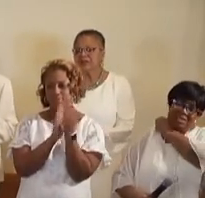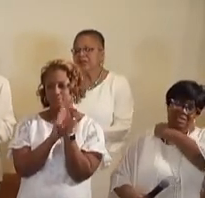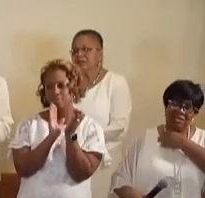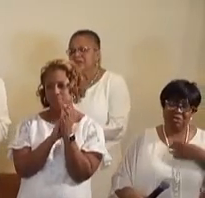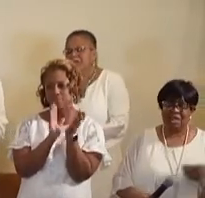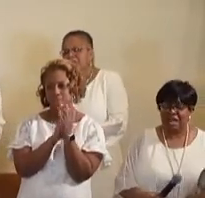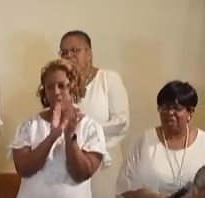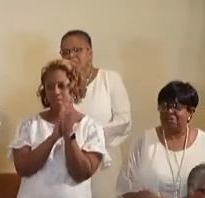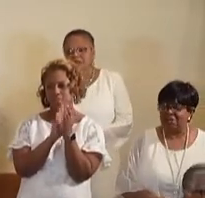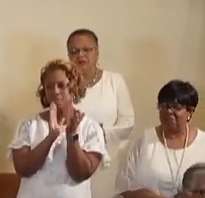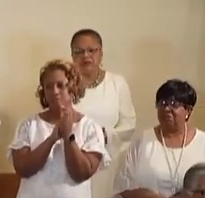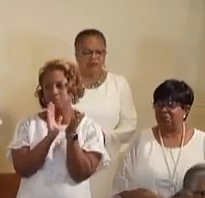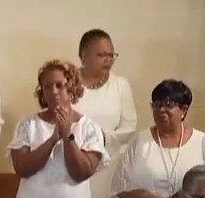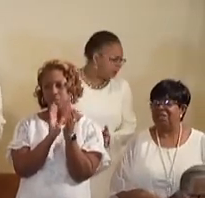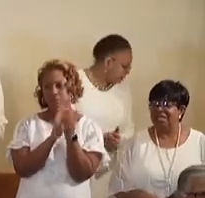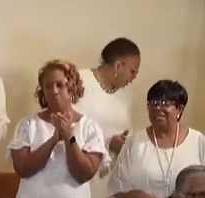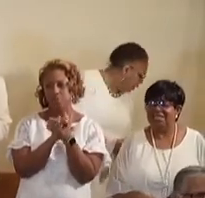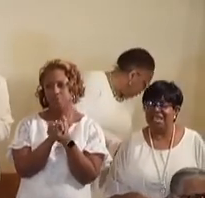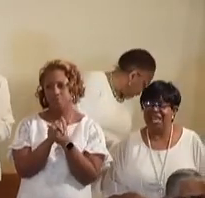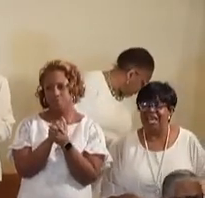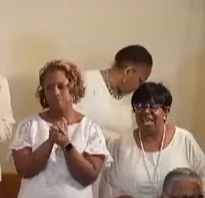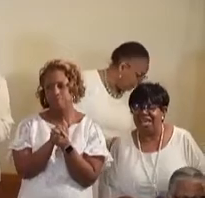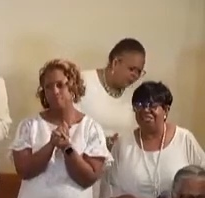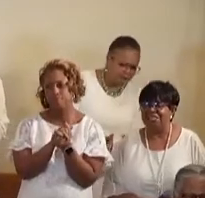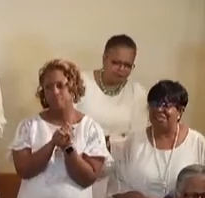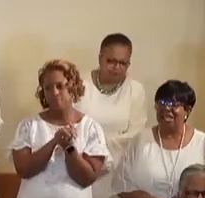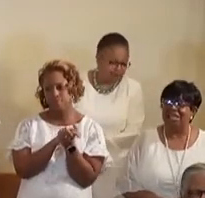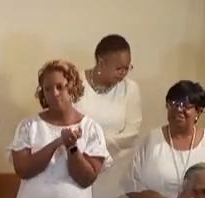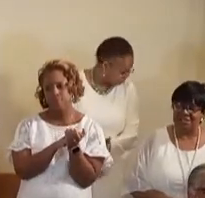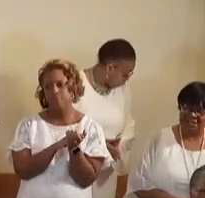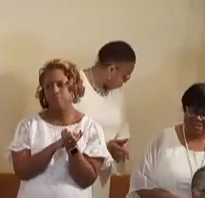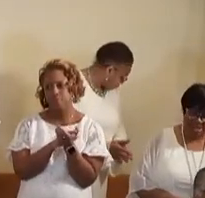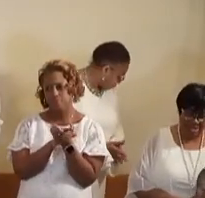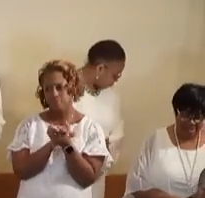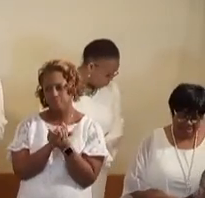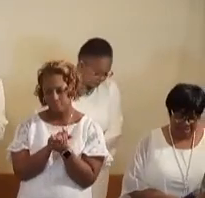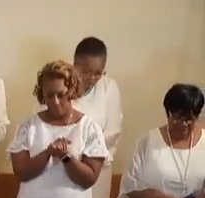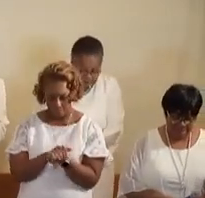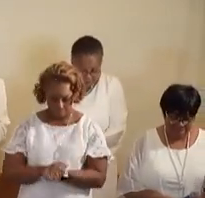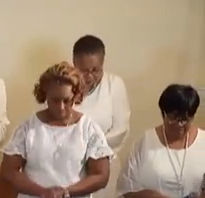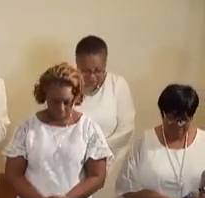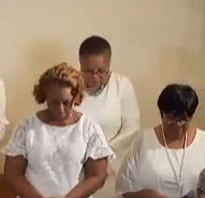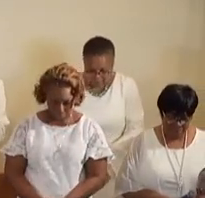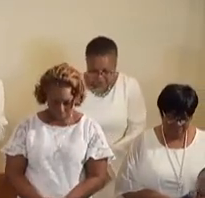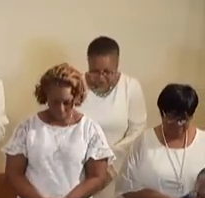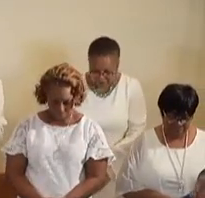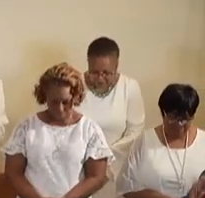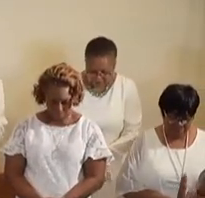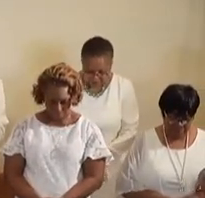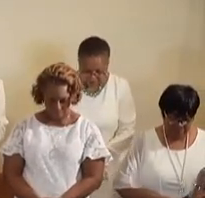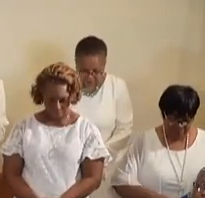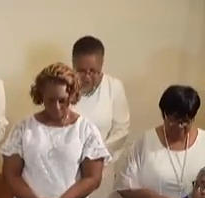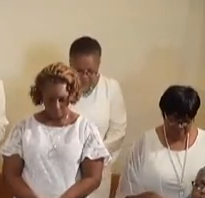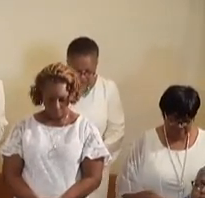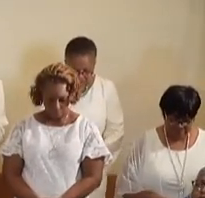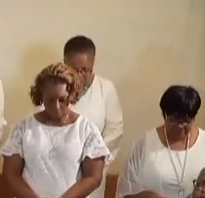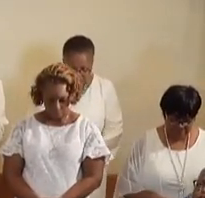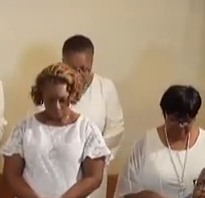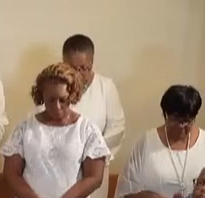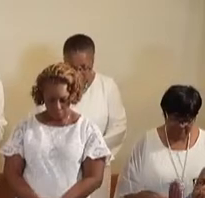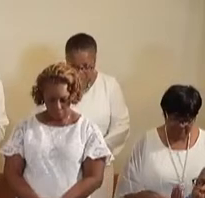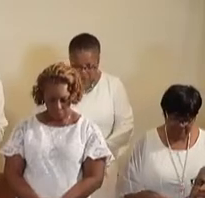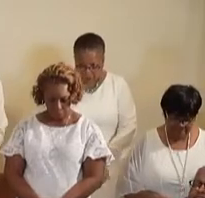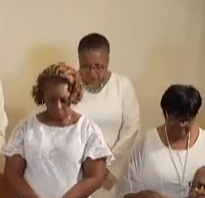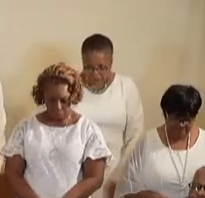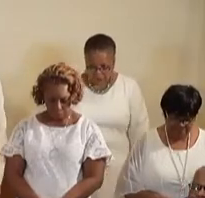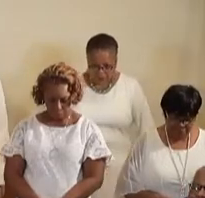into the house of the living God. Let us pray. Father God, we come before you just